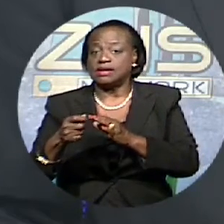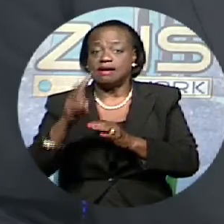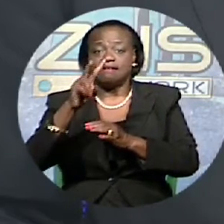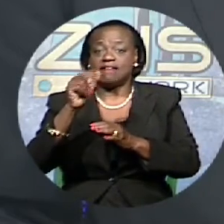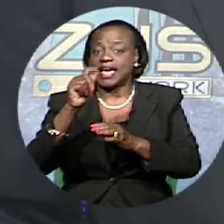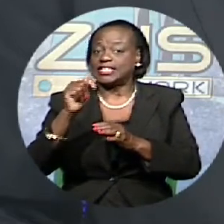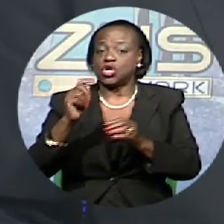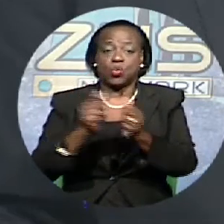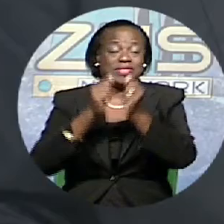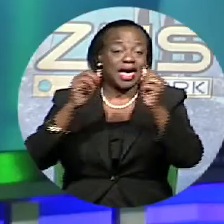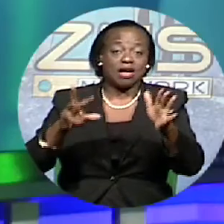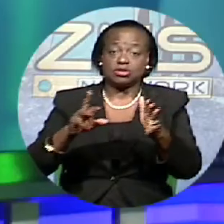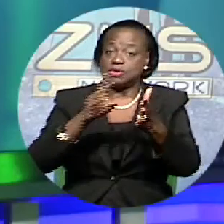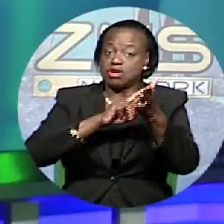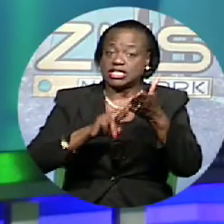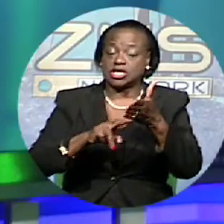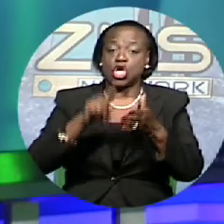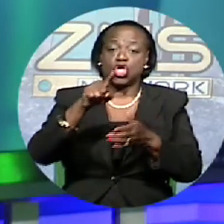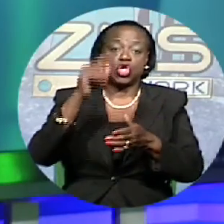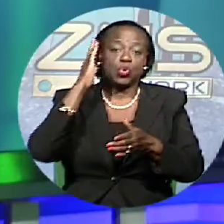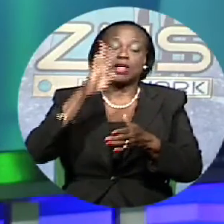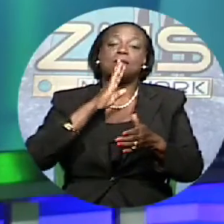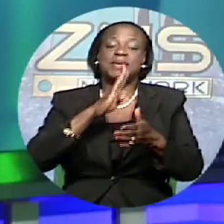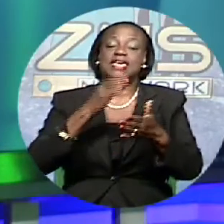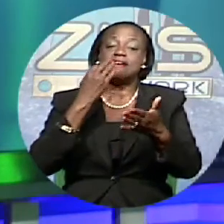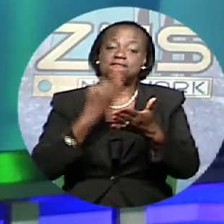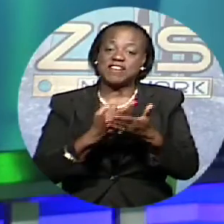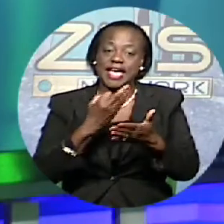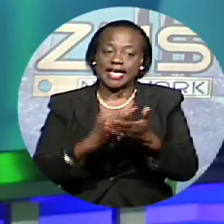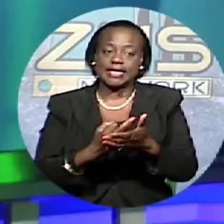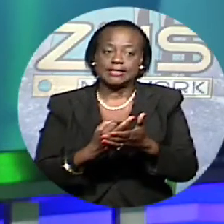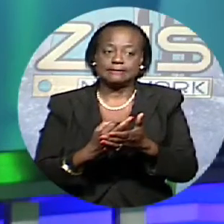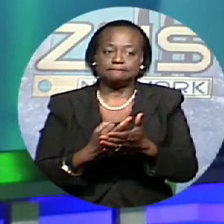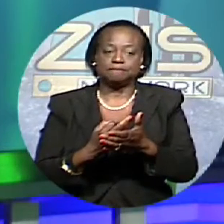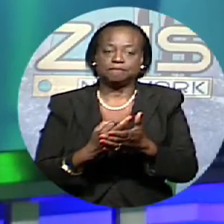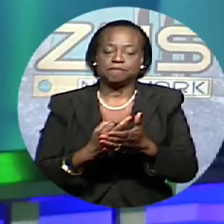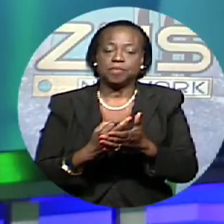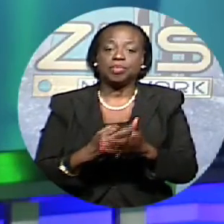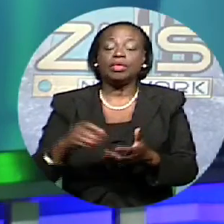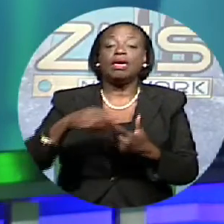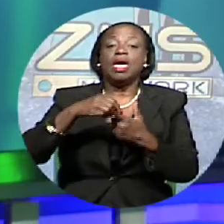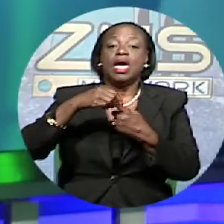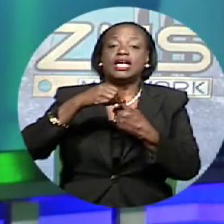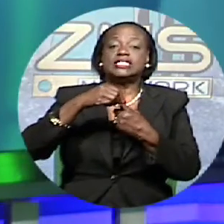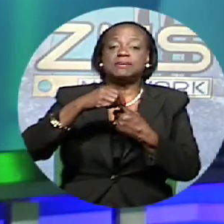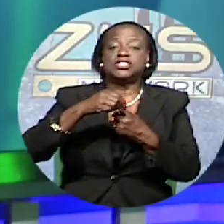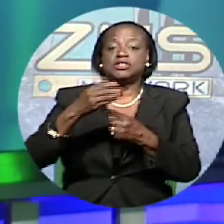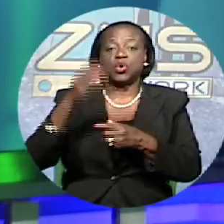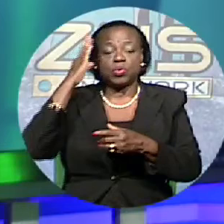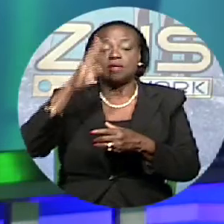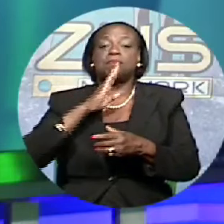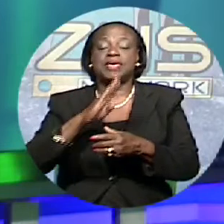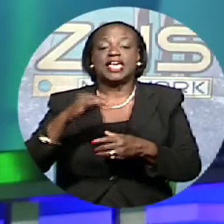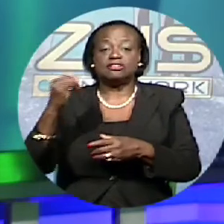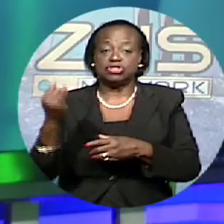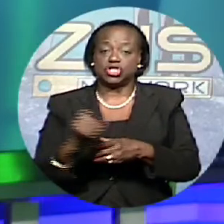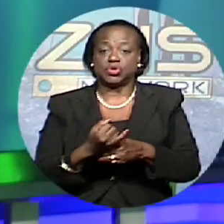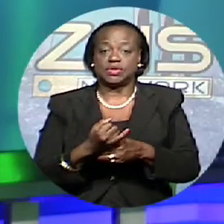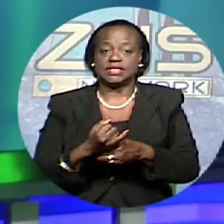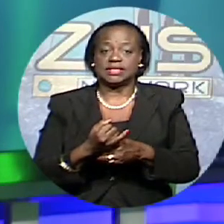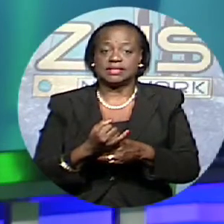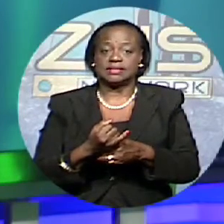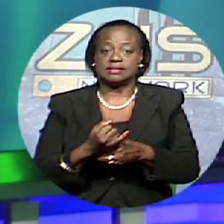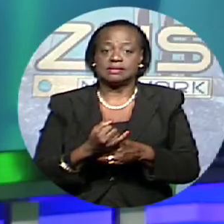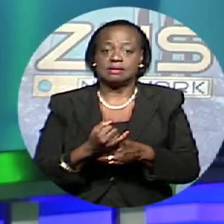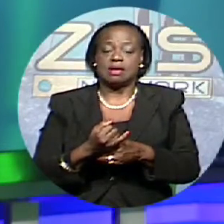face fines. In a special series of interviews beginning Monday, Fern Carey sits down with some extraordinary women